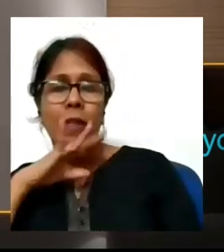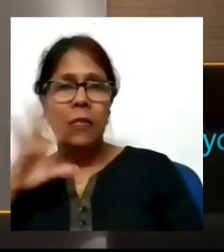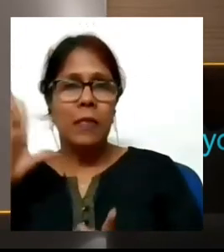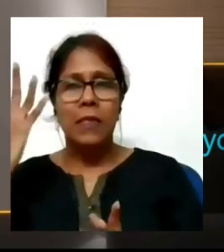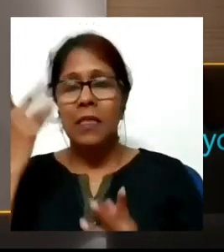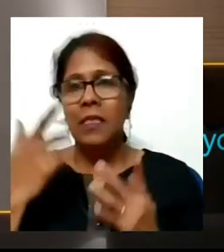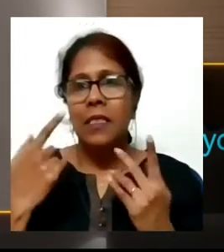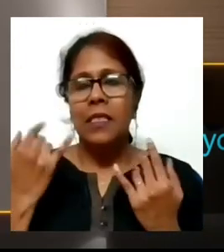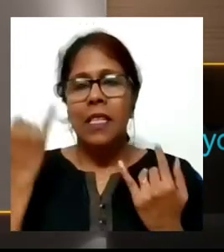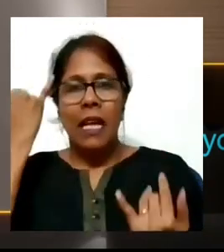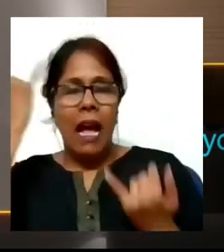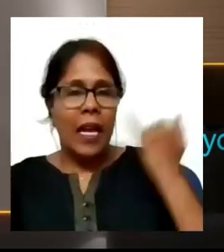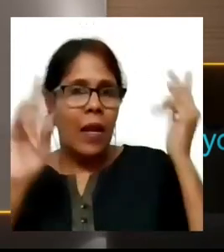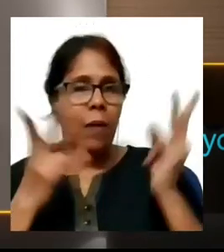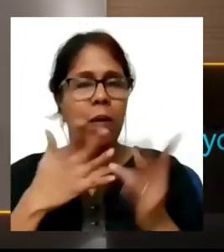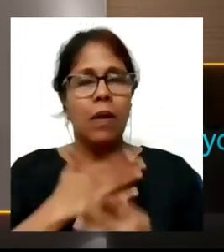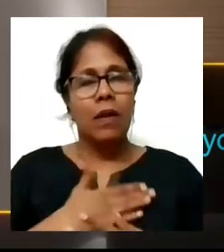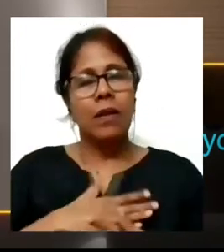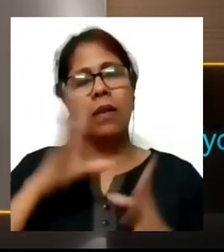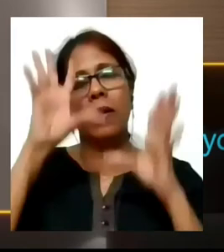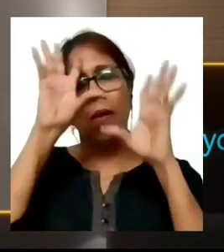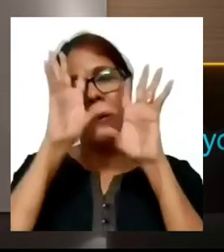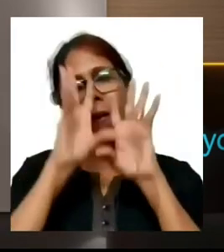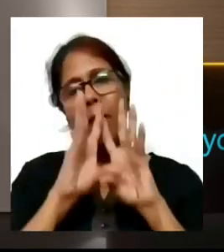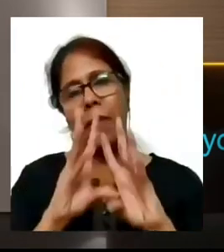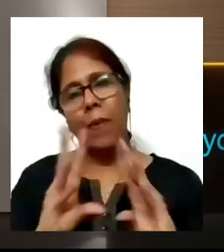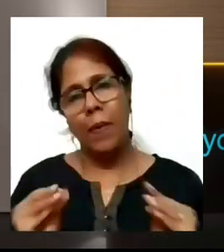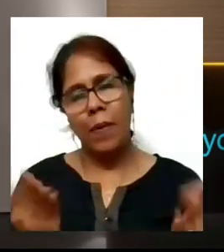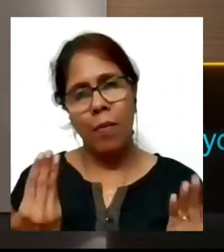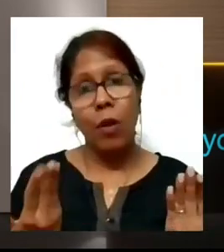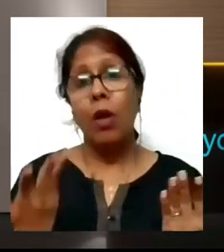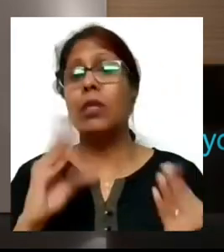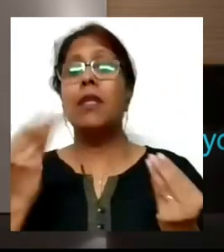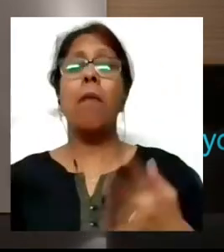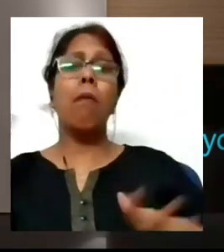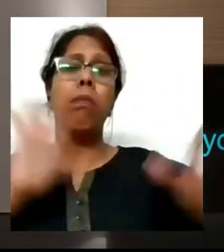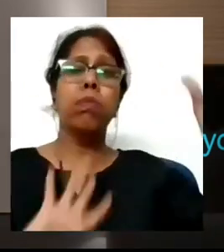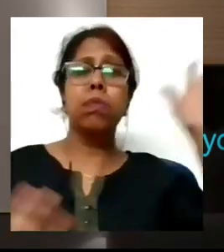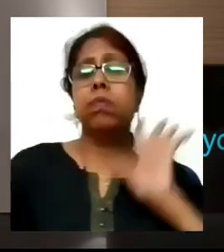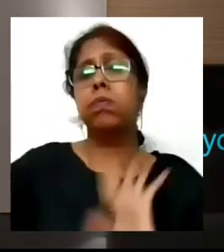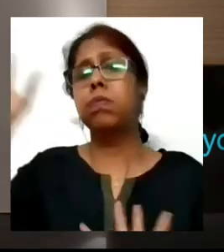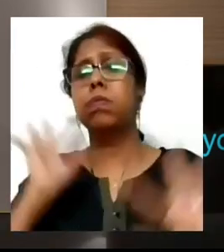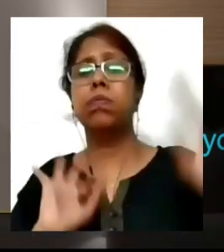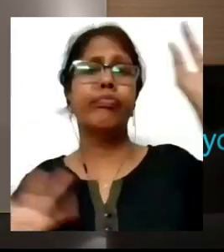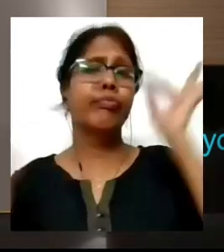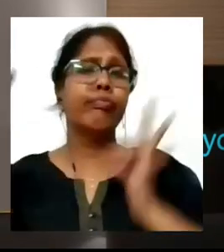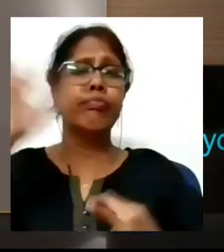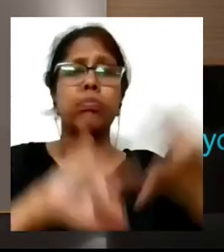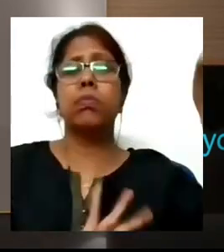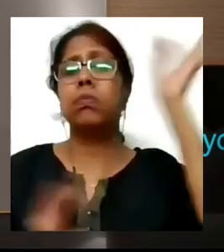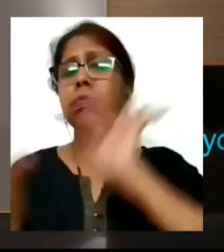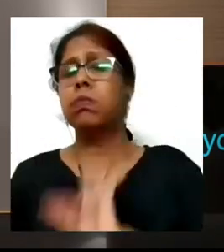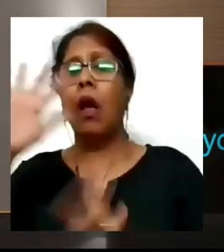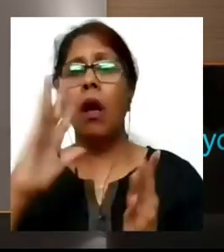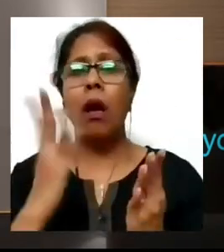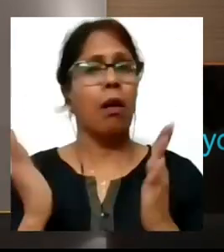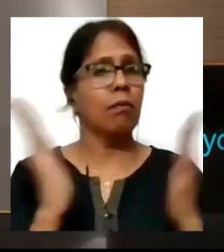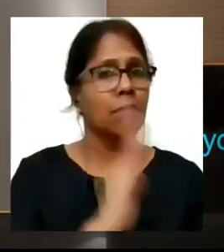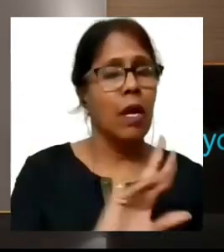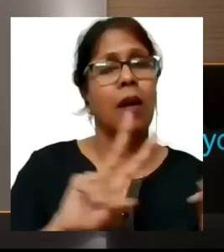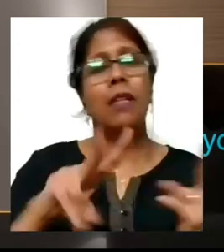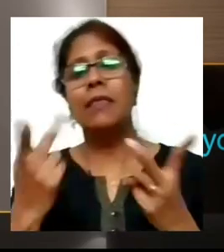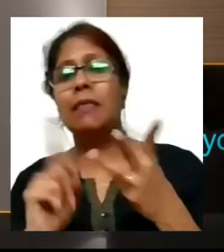of stillness. For some of us, it would be movement. For some of us, it would be music. There is an artist